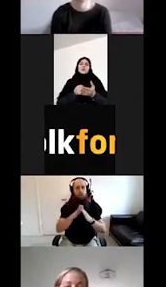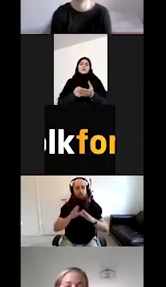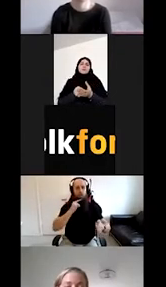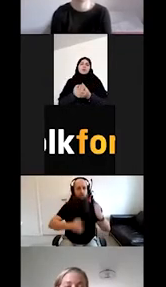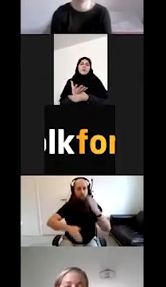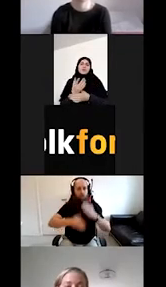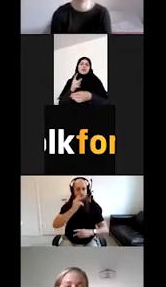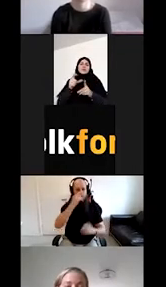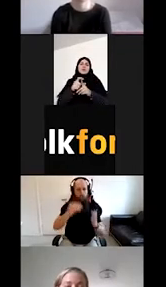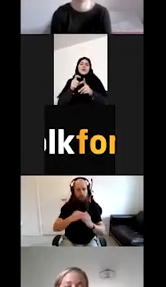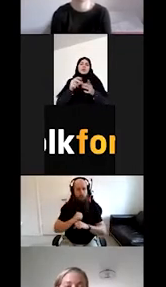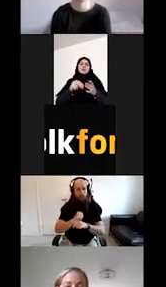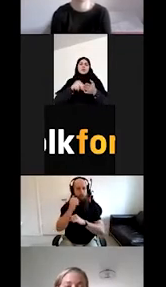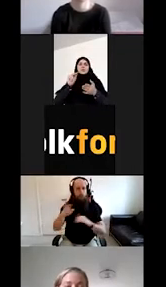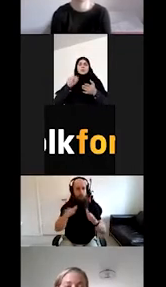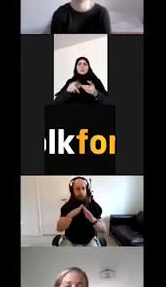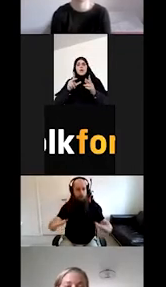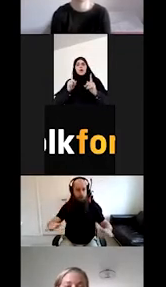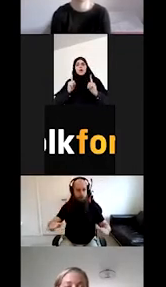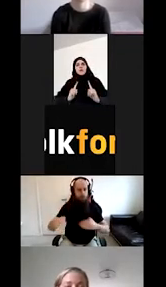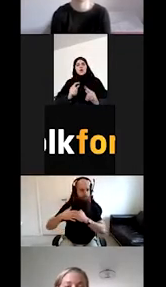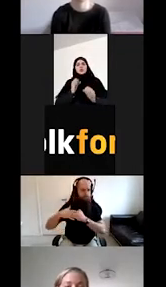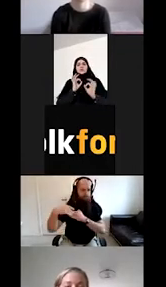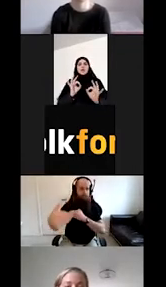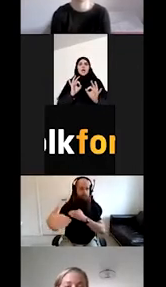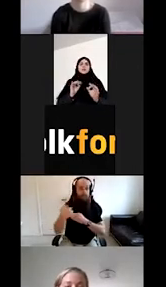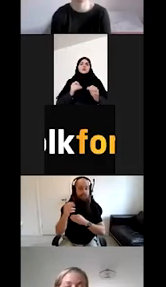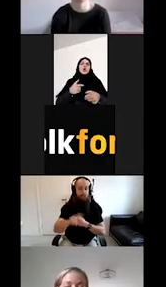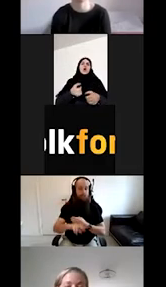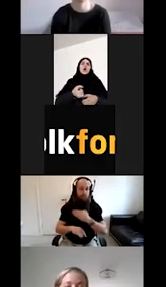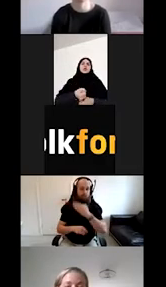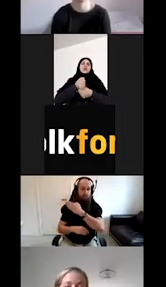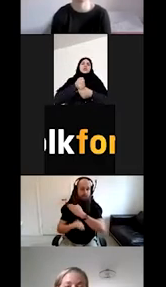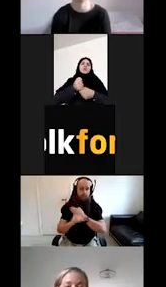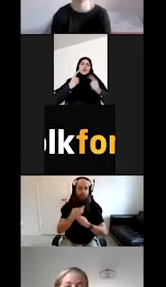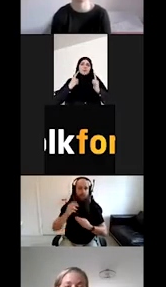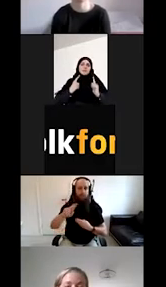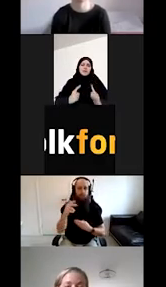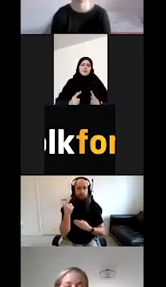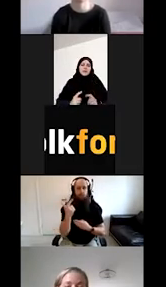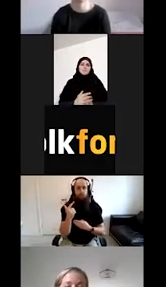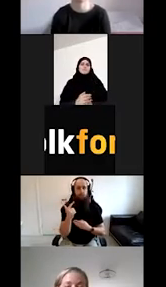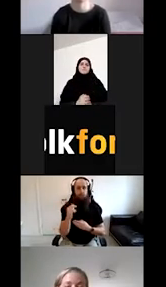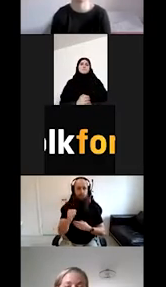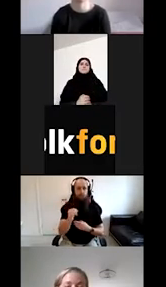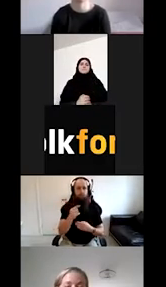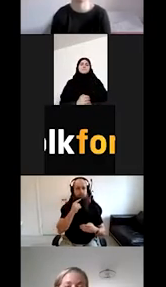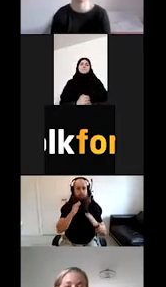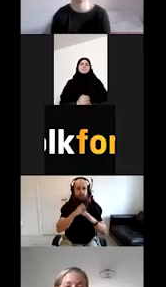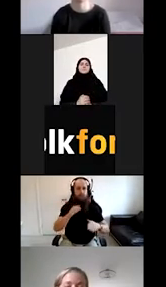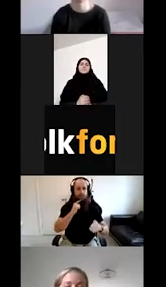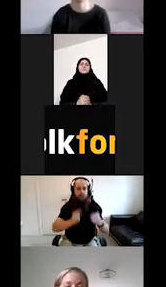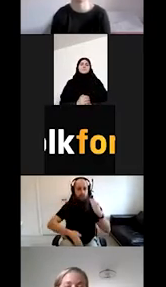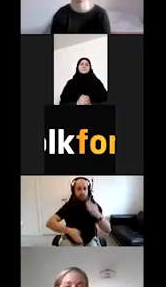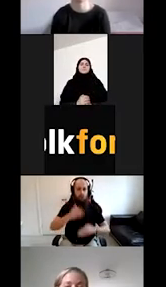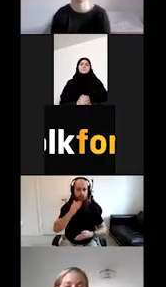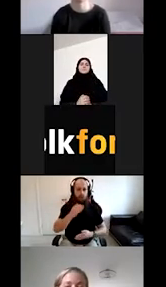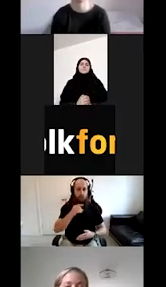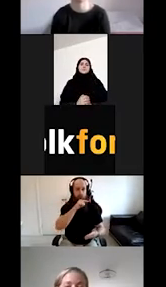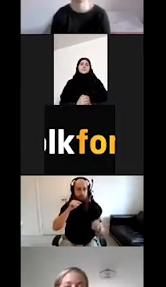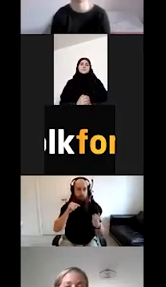peace. So one of the examples is the Annex 7 of the Dayton Peace Agreement, which was to ensure the